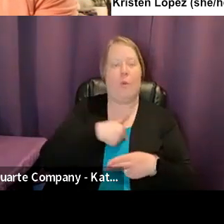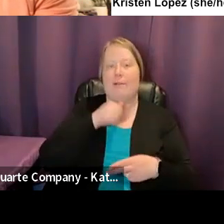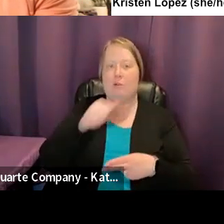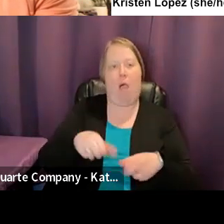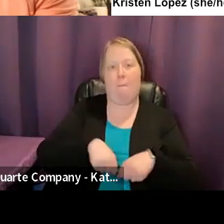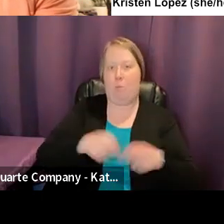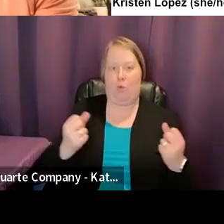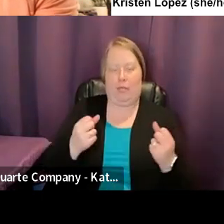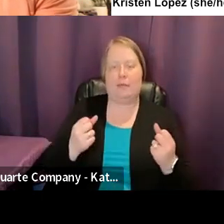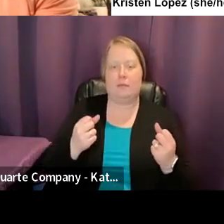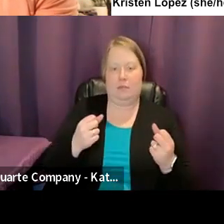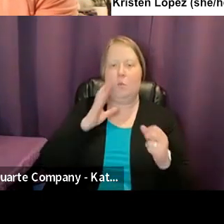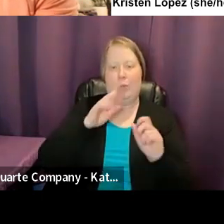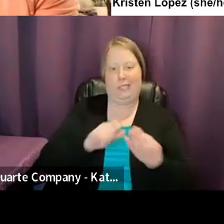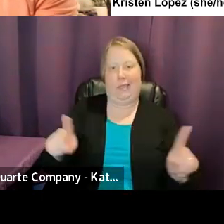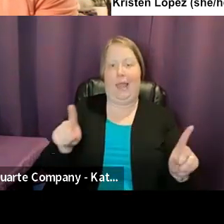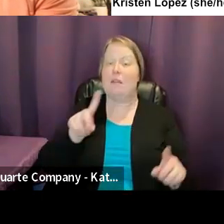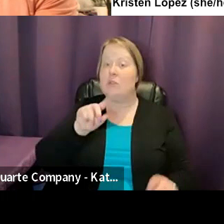well. Dominick.